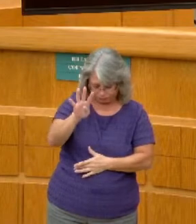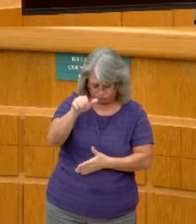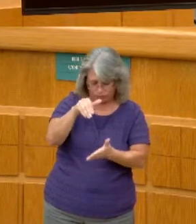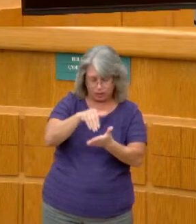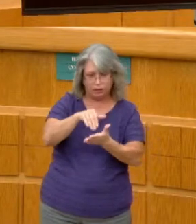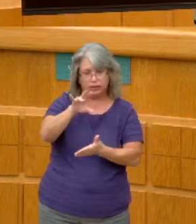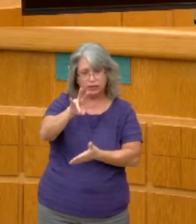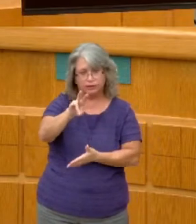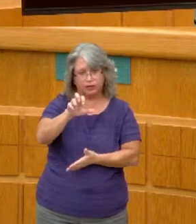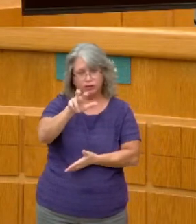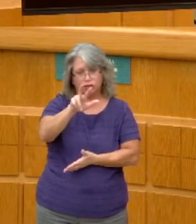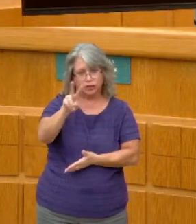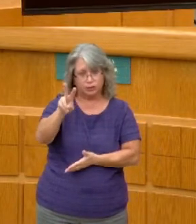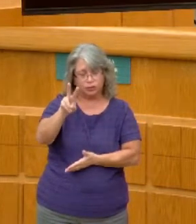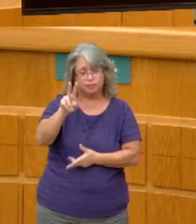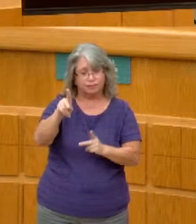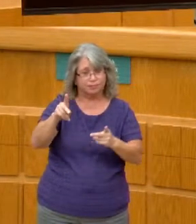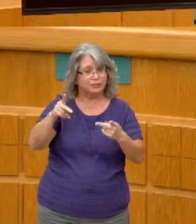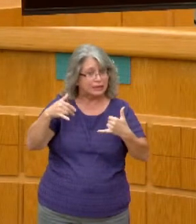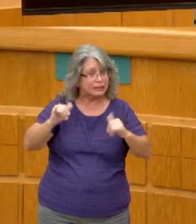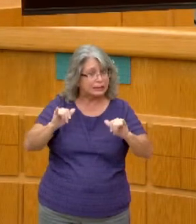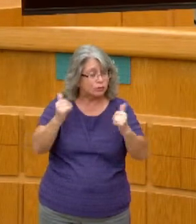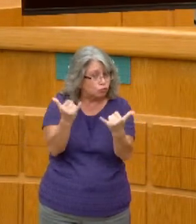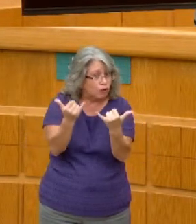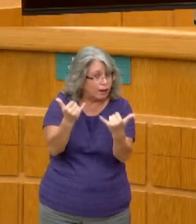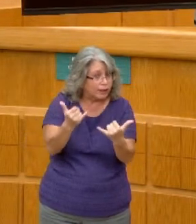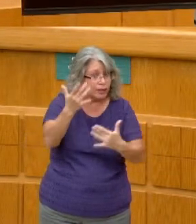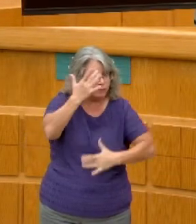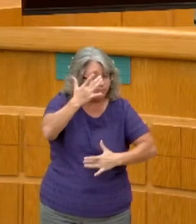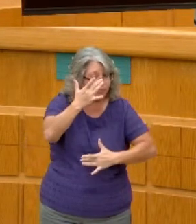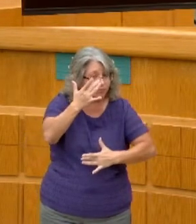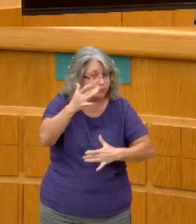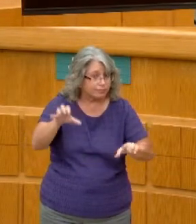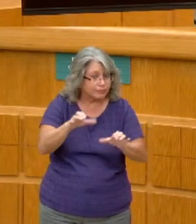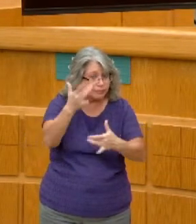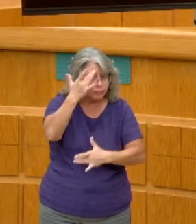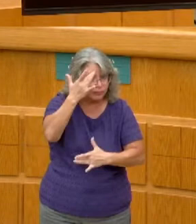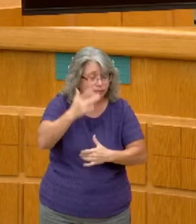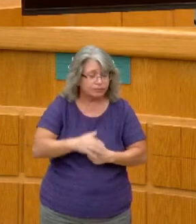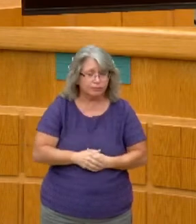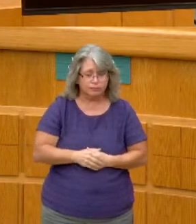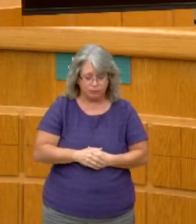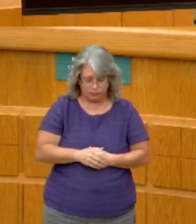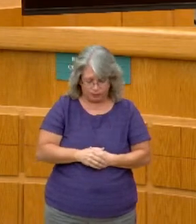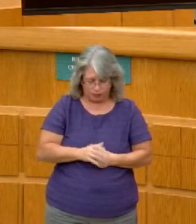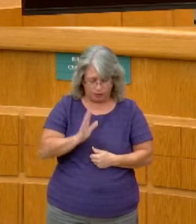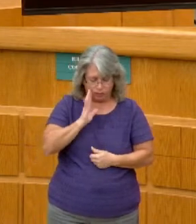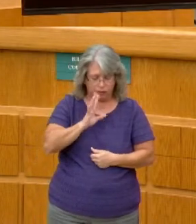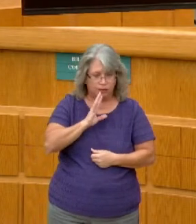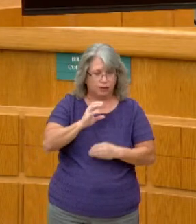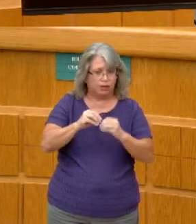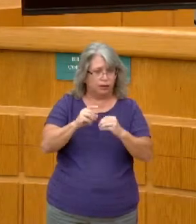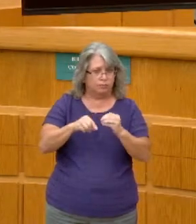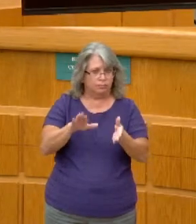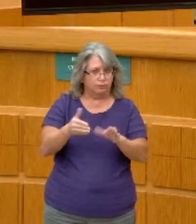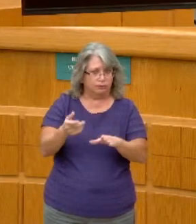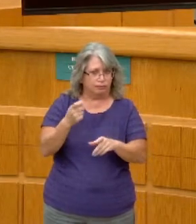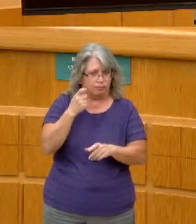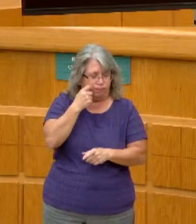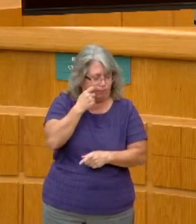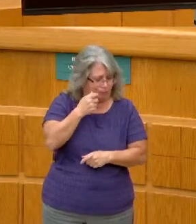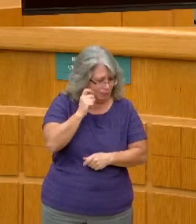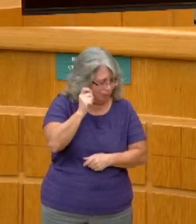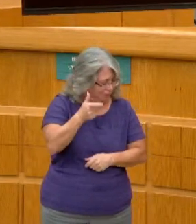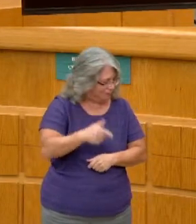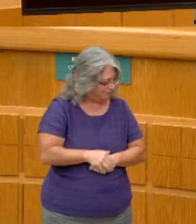4,732 active cases here in Nueces County. And we'll talk more about the deaths. Next slide. So